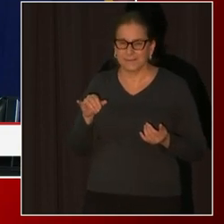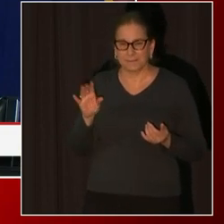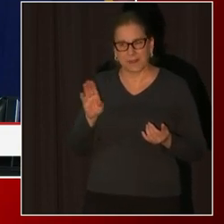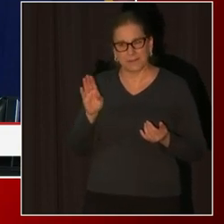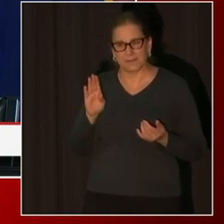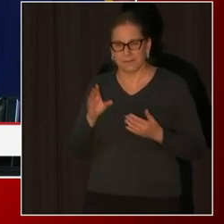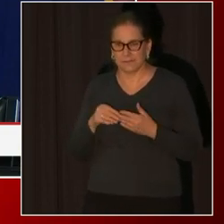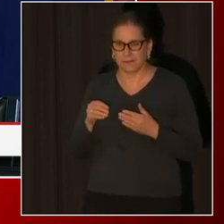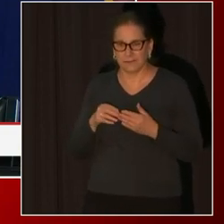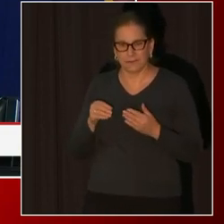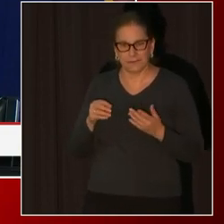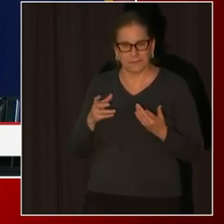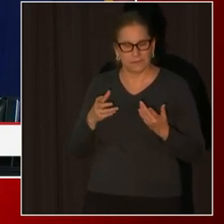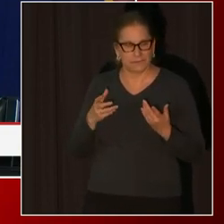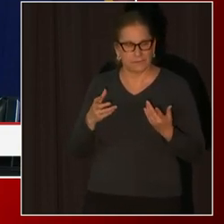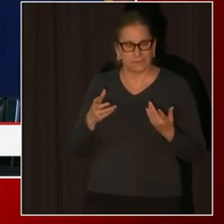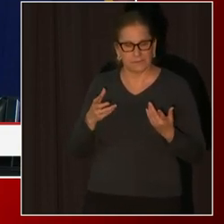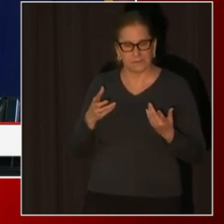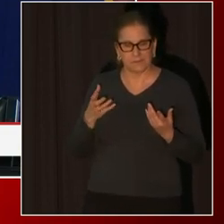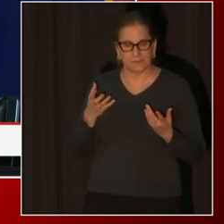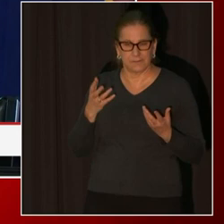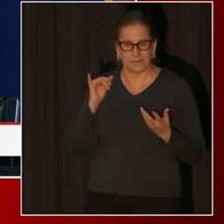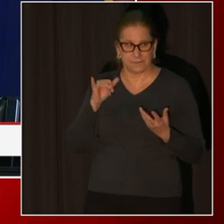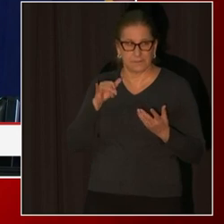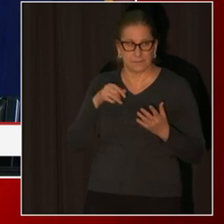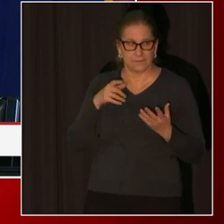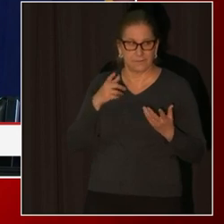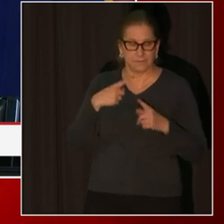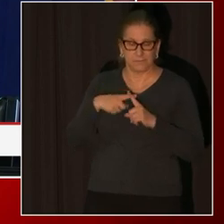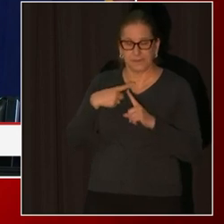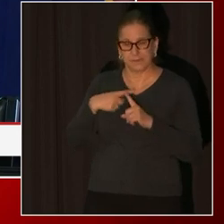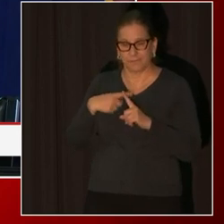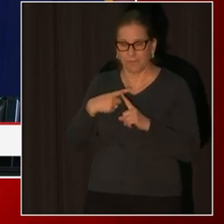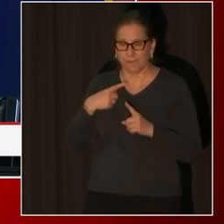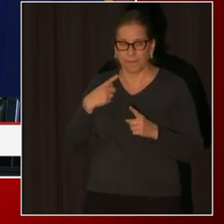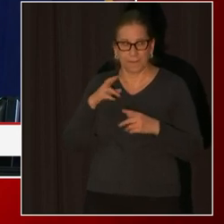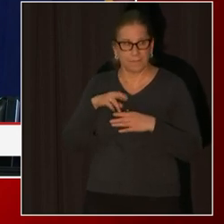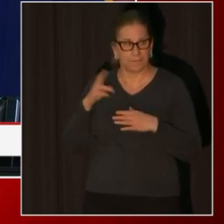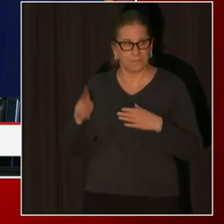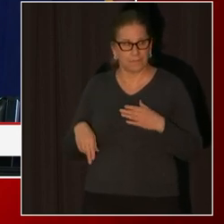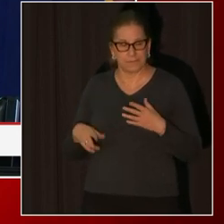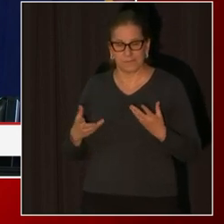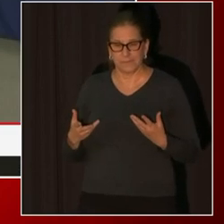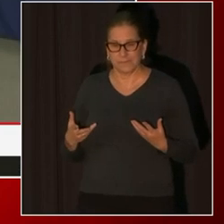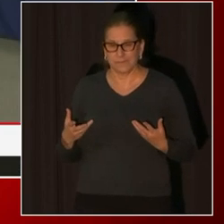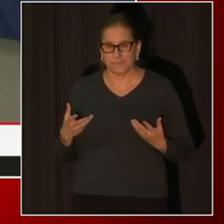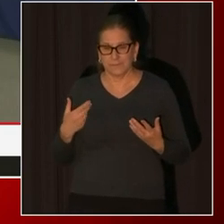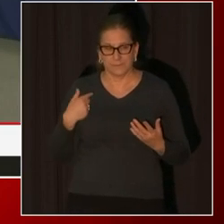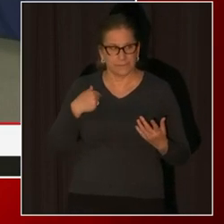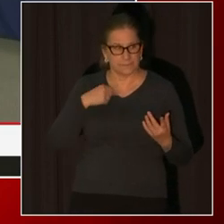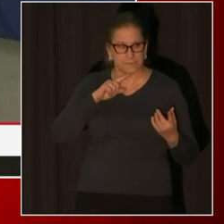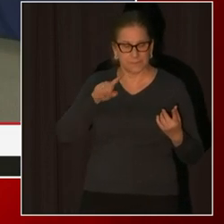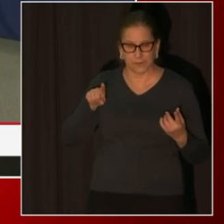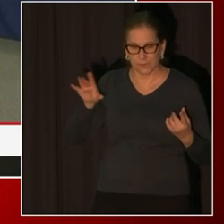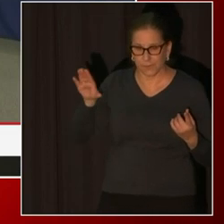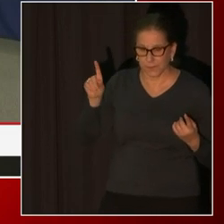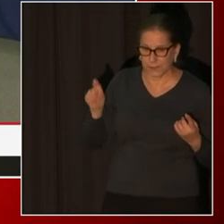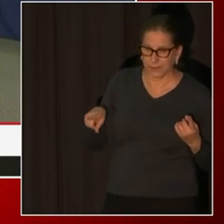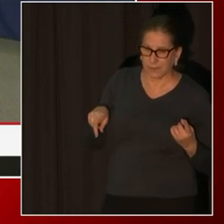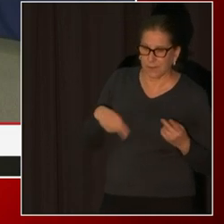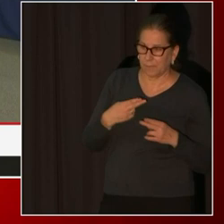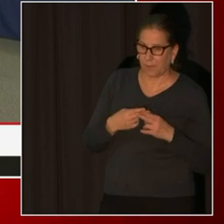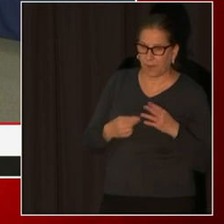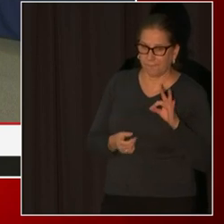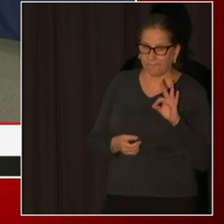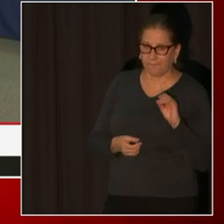is a good thing. If I can go back to Councilmember Che's question, For Foxhall, exactly, there's $3